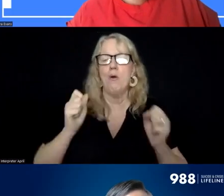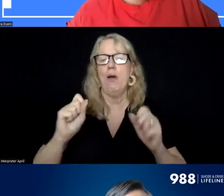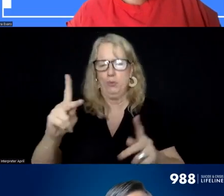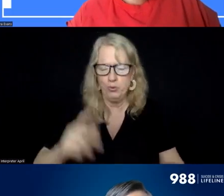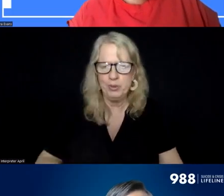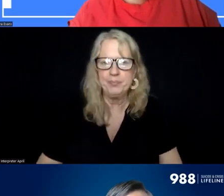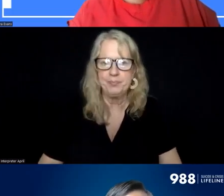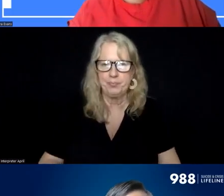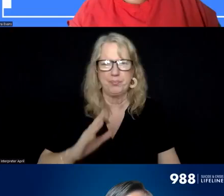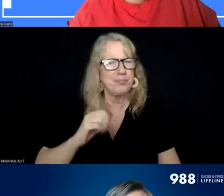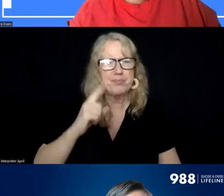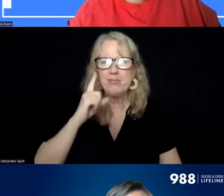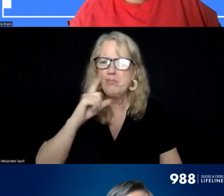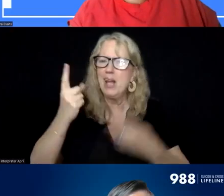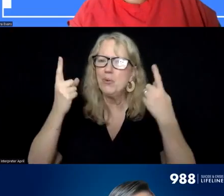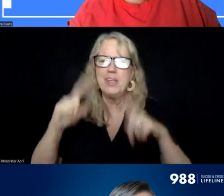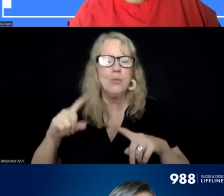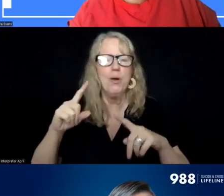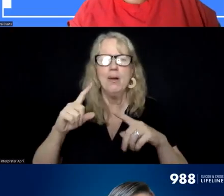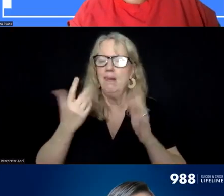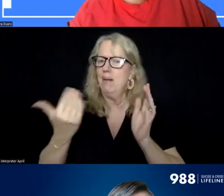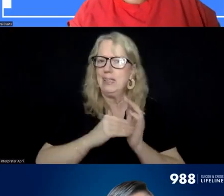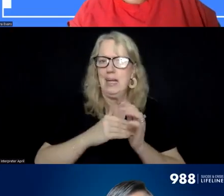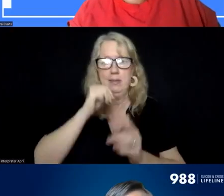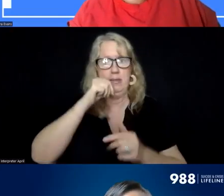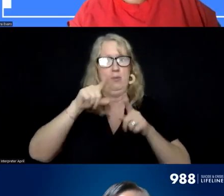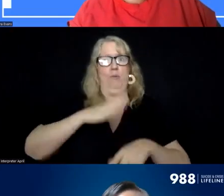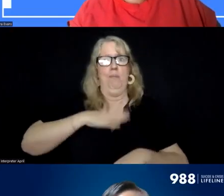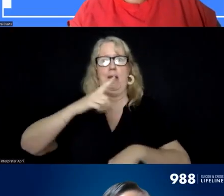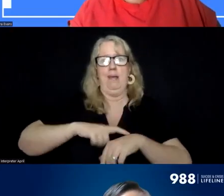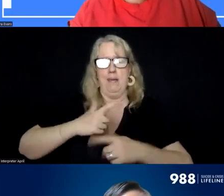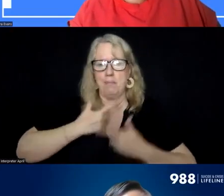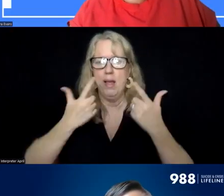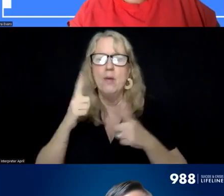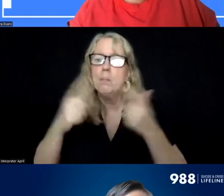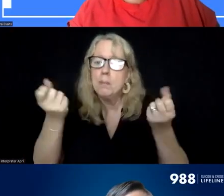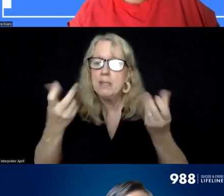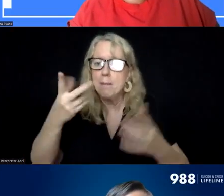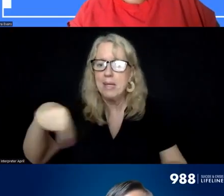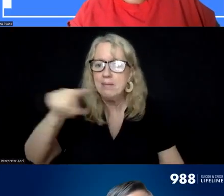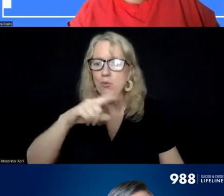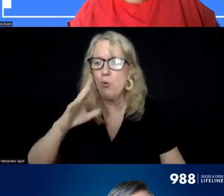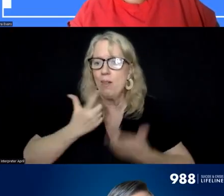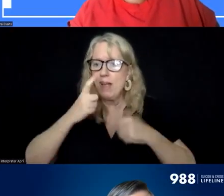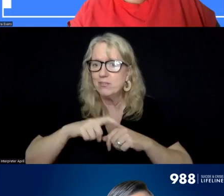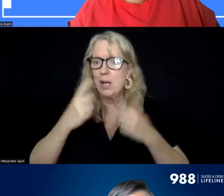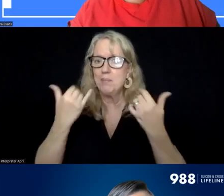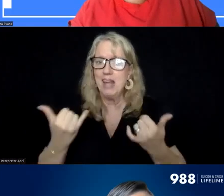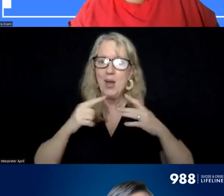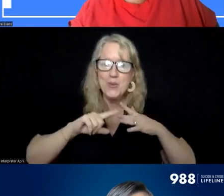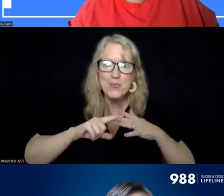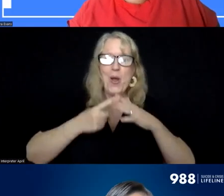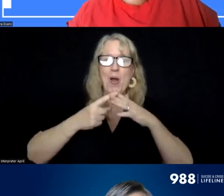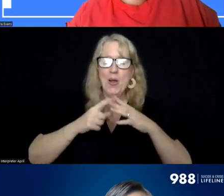that this will happen again in probably not my lifetime and maybe not many of yours, where we are at the start of